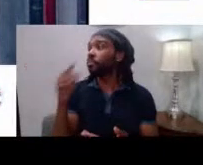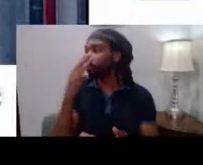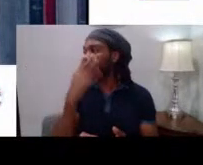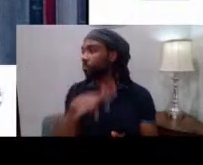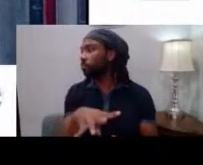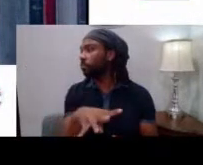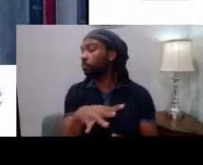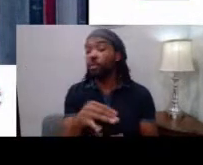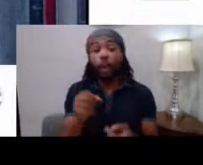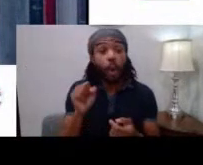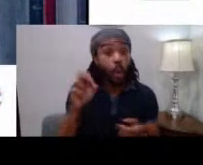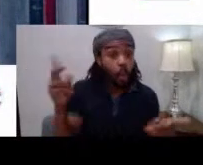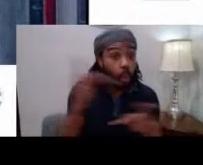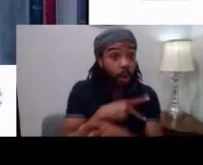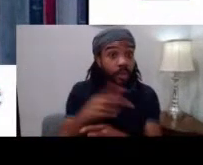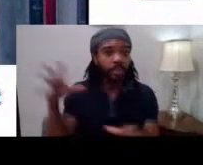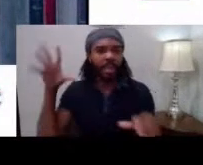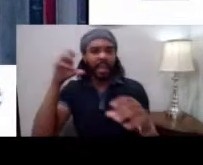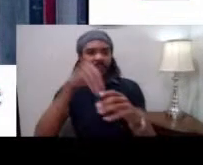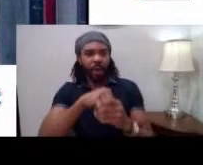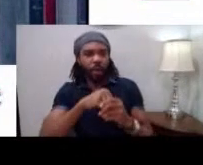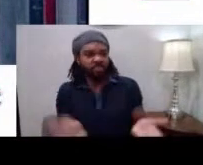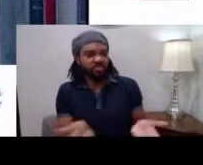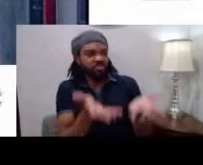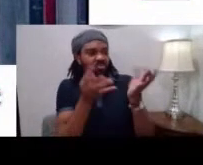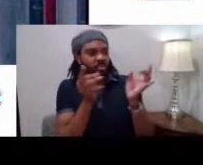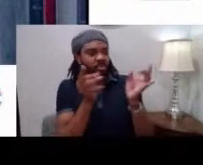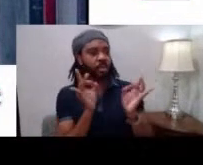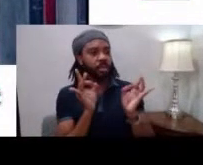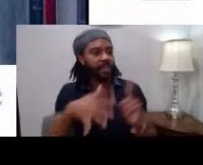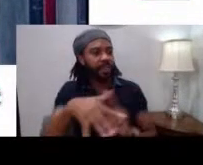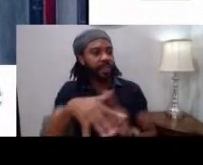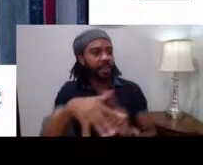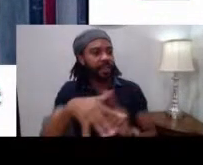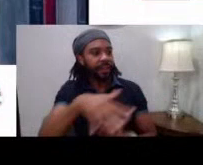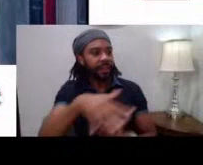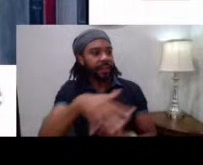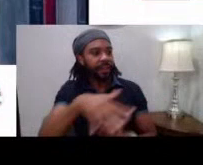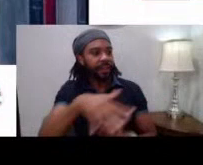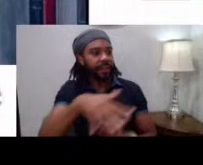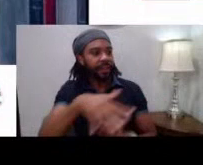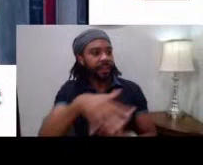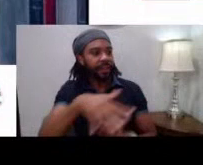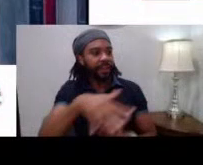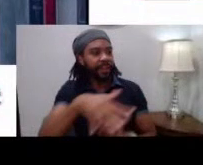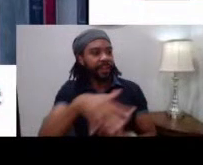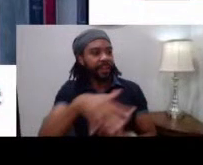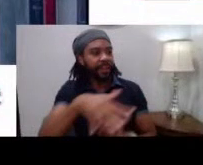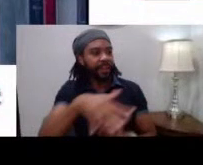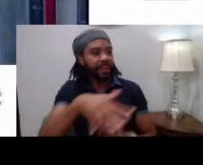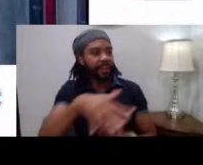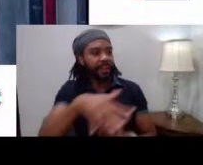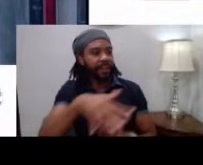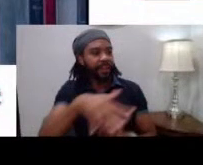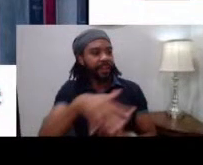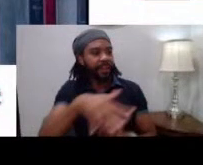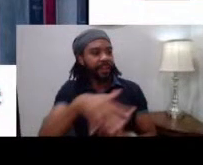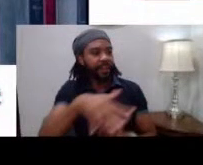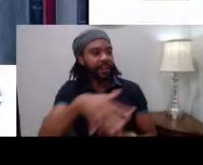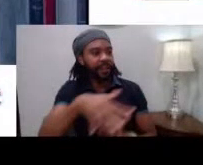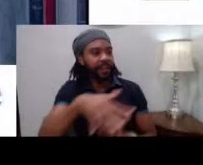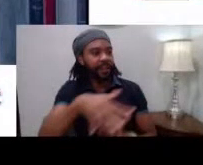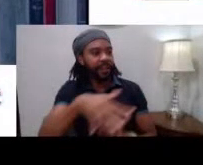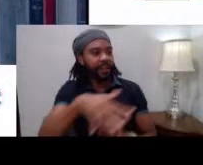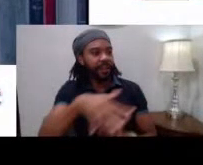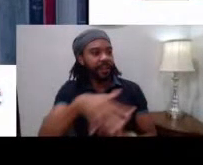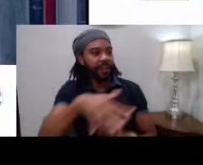school environment. Just earlier today, I read a story about a young man in Florida, Xander Morris, who was